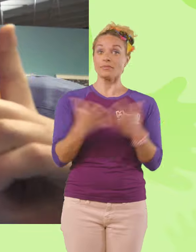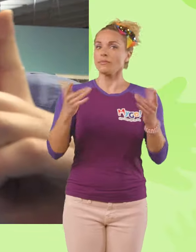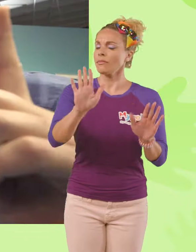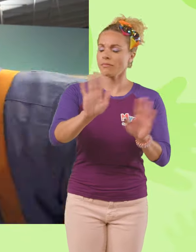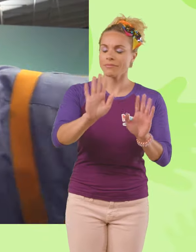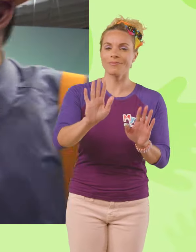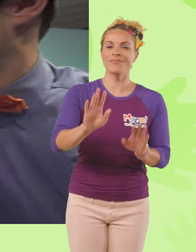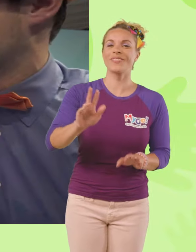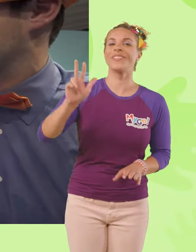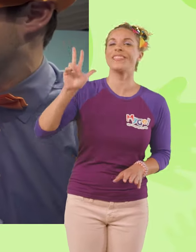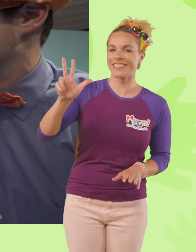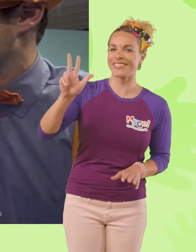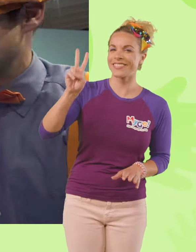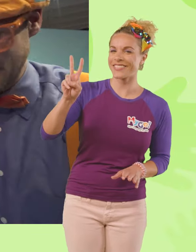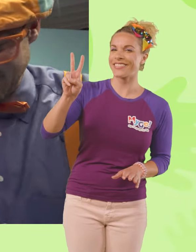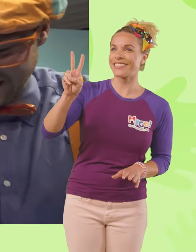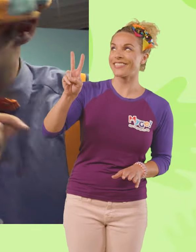76,383,323. Wait, no.